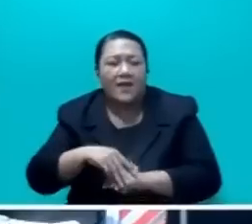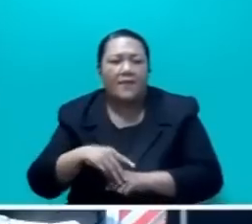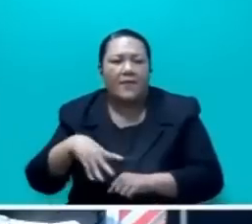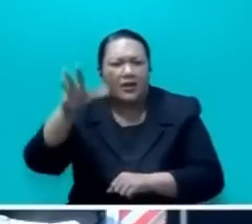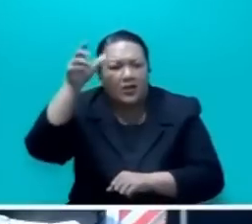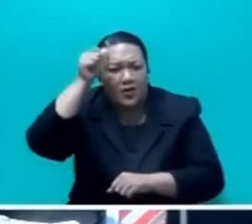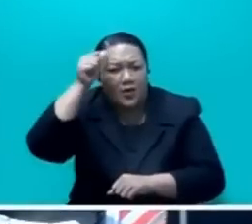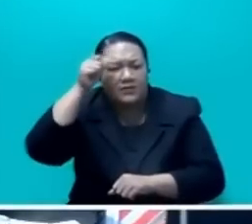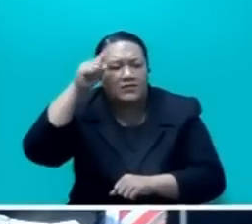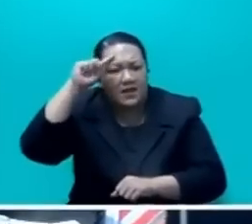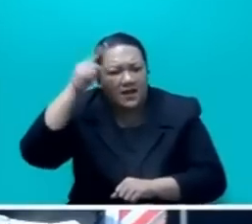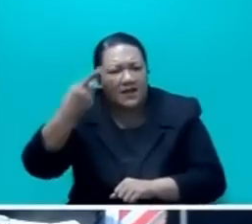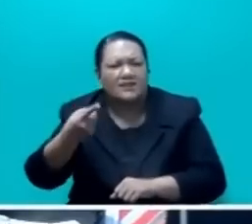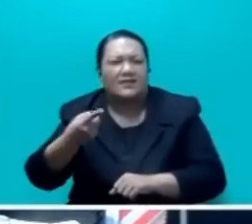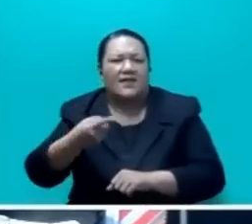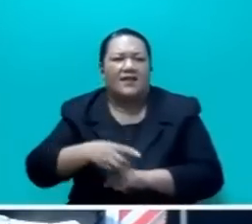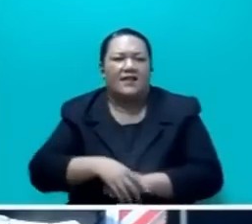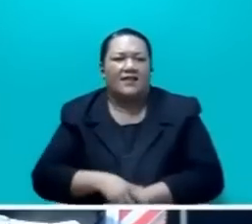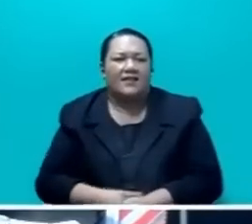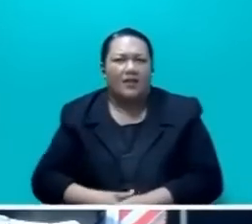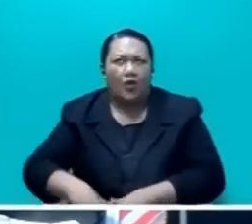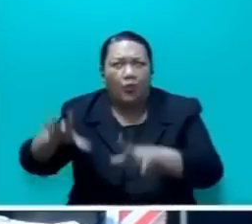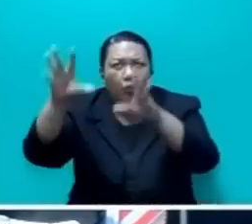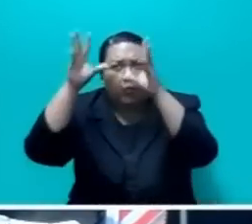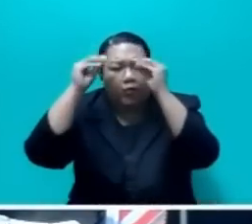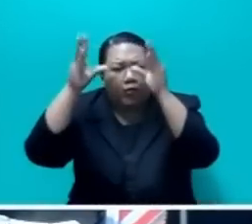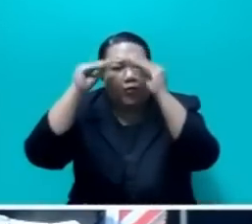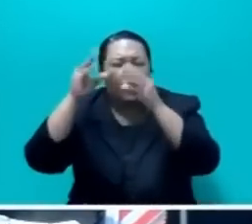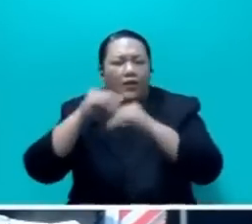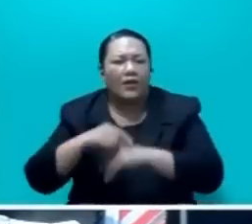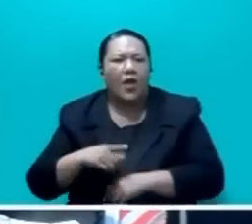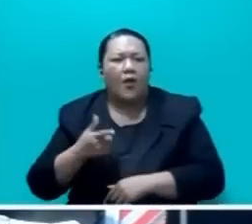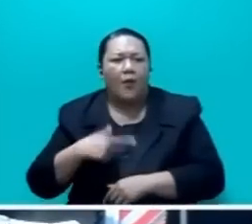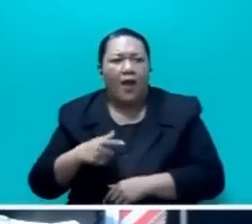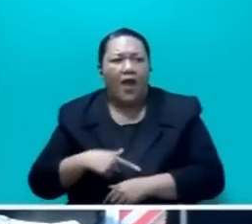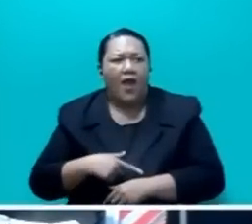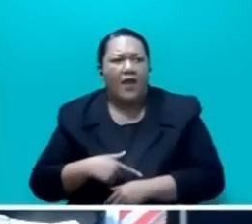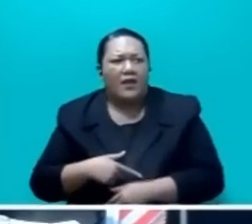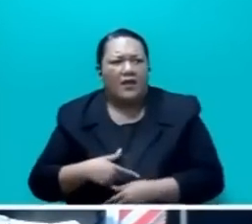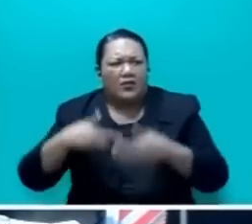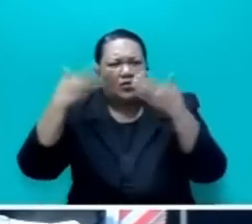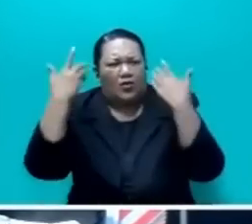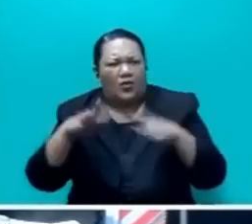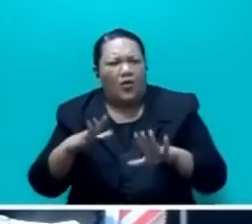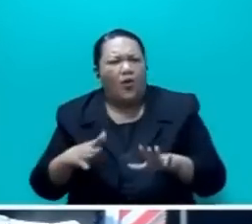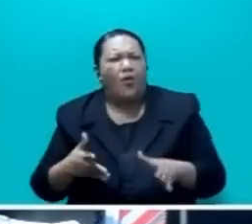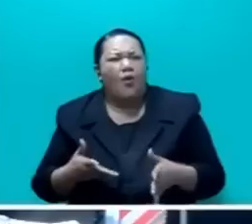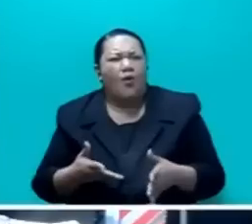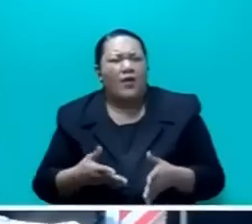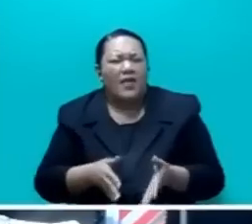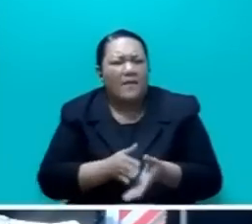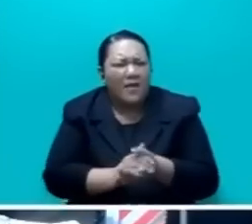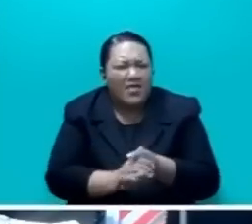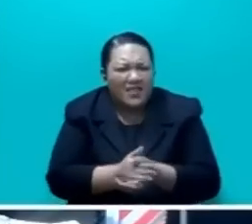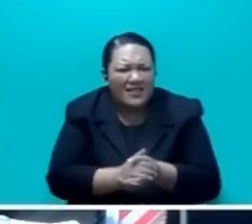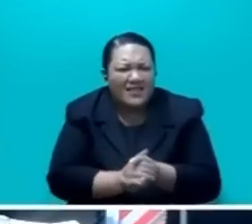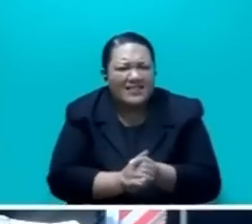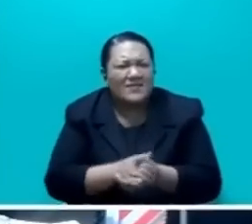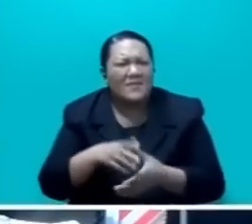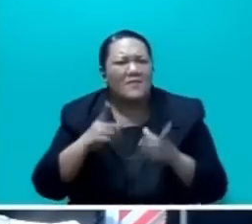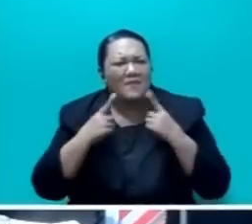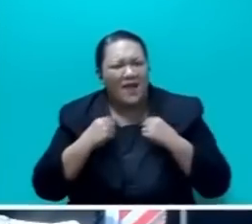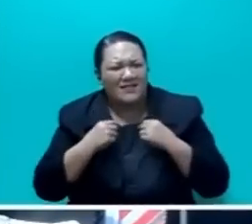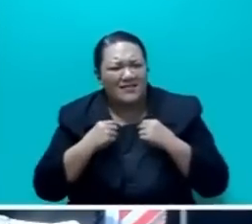knowledge, and understanding. Who would have thought that the son of Methodist pastor from Tubulila Nerelo Mabiti would be here